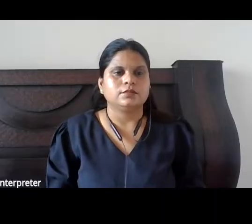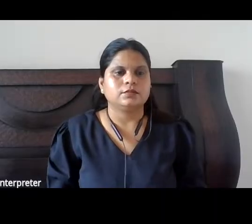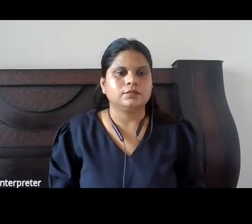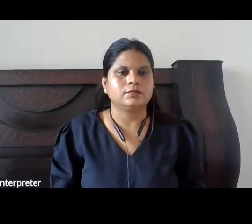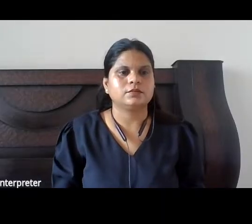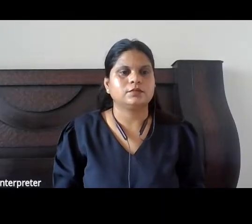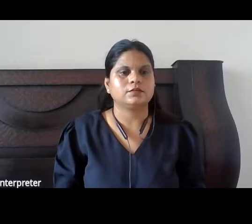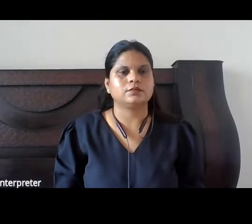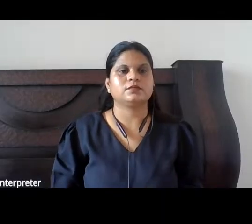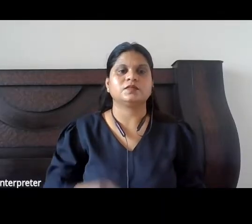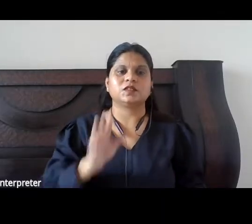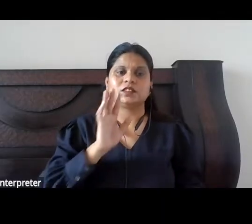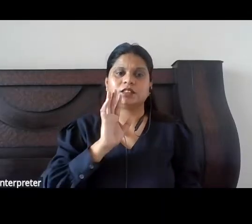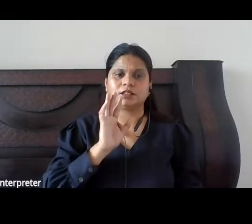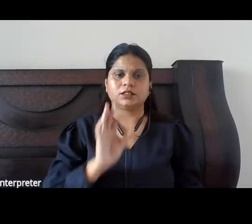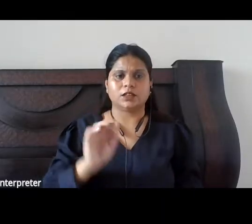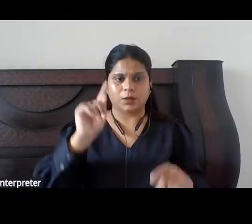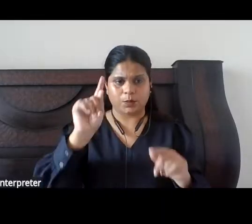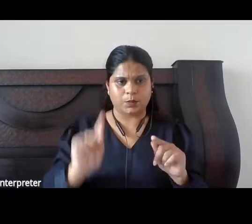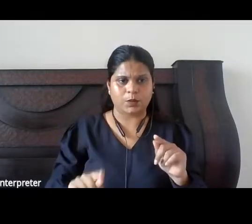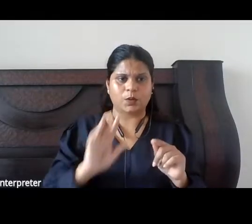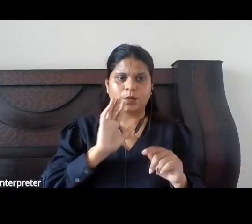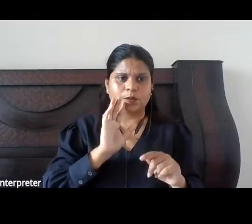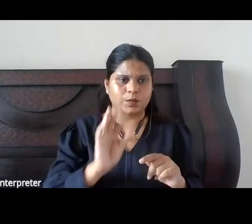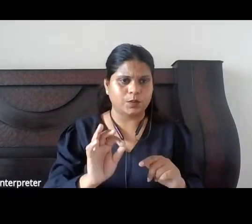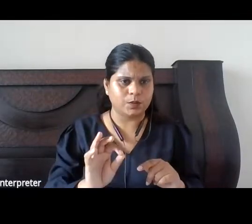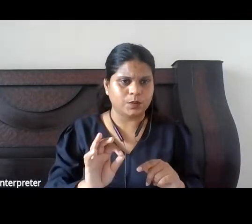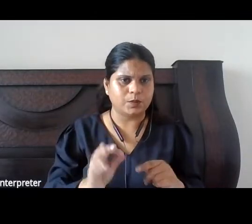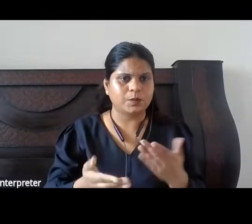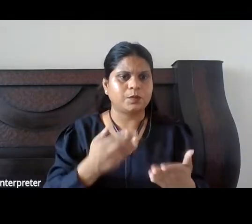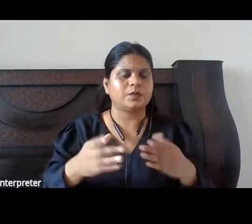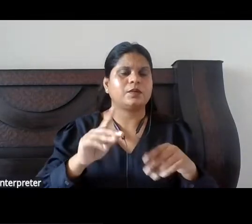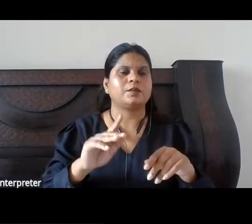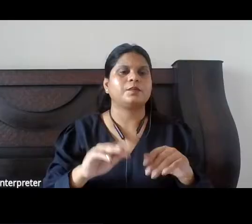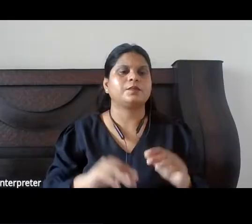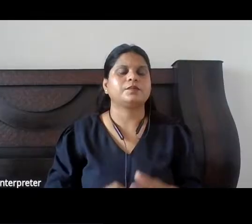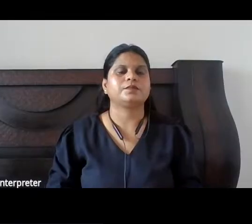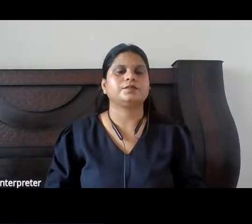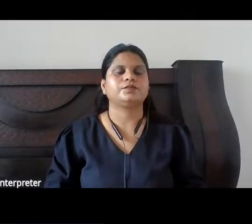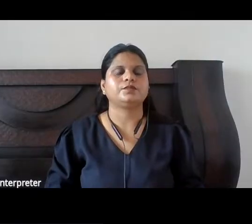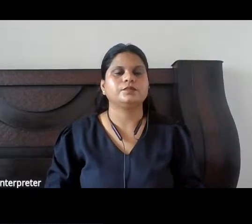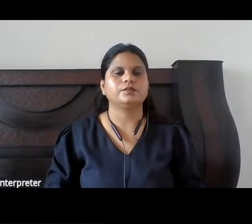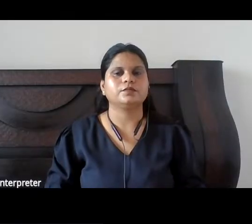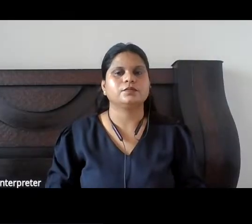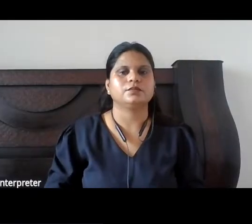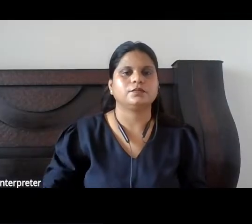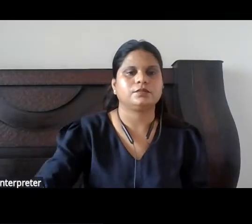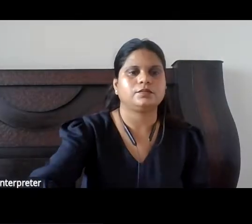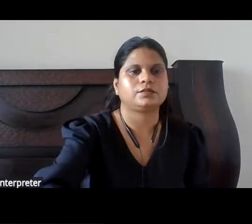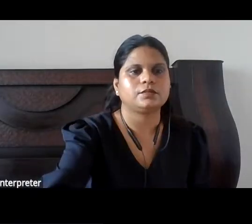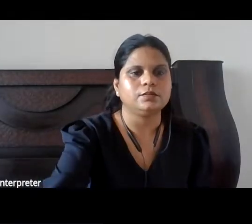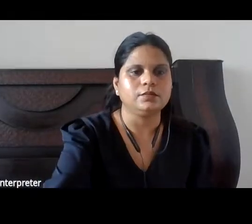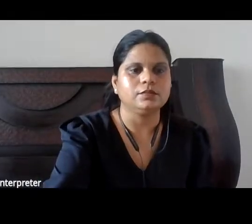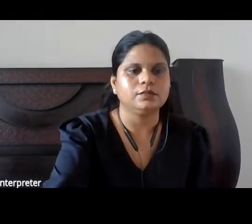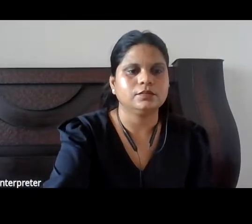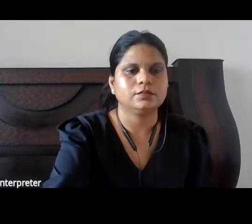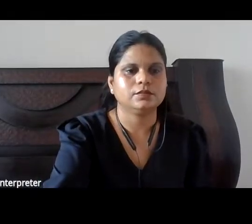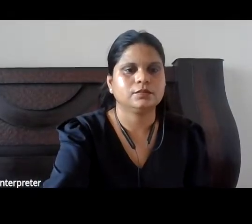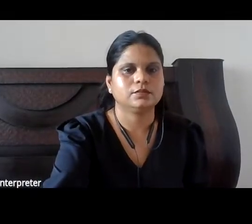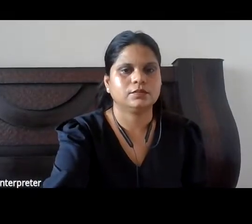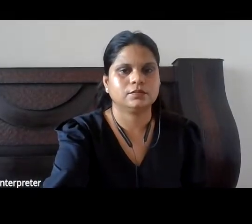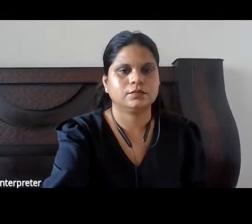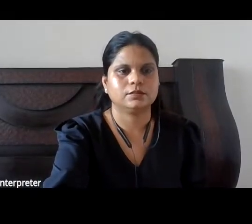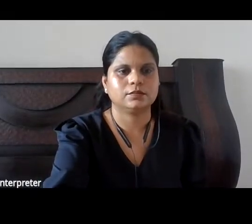very important, although it may be a little late now, to propose a list of guiding questions for the disability section, so